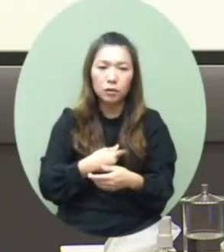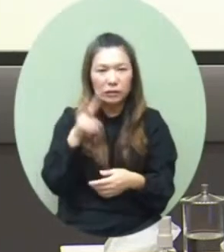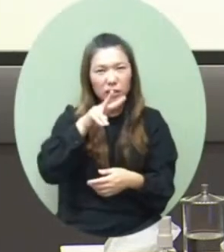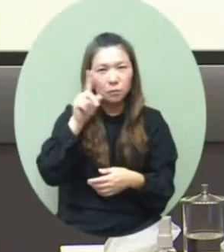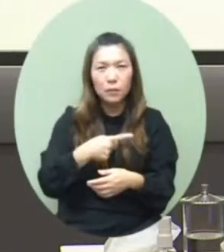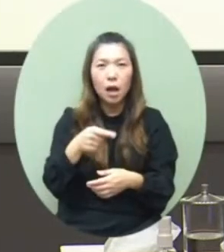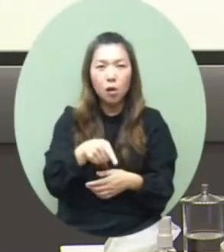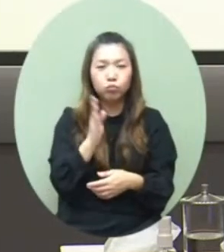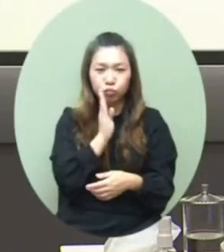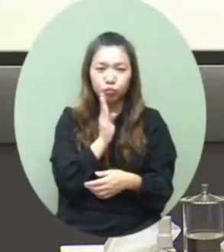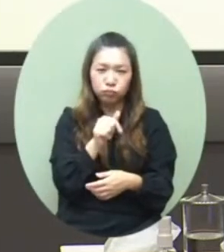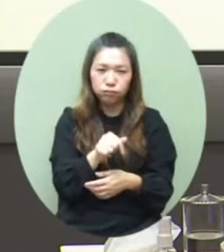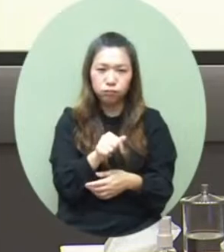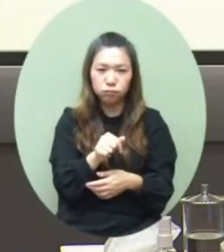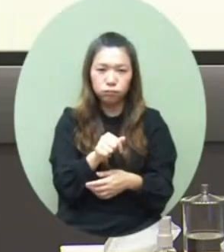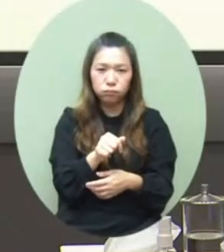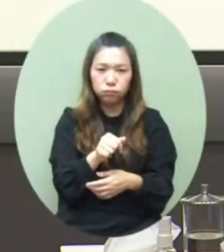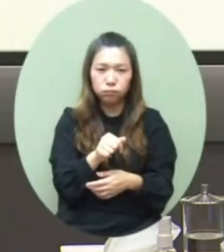for